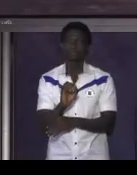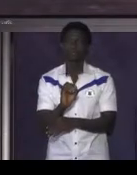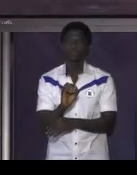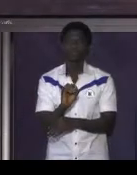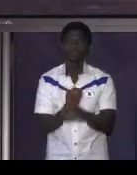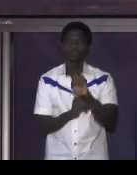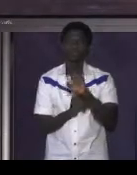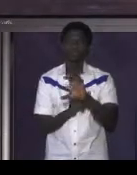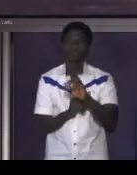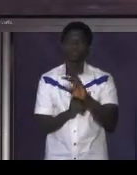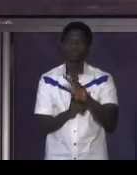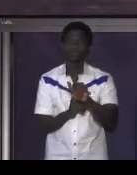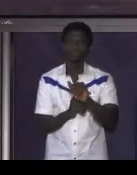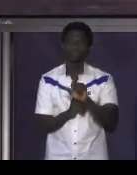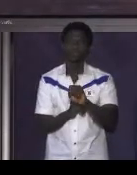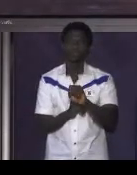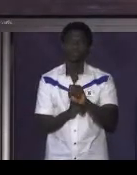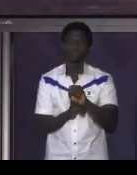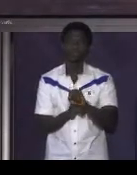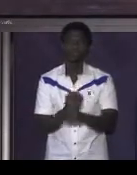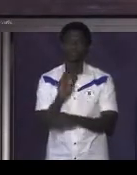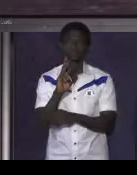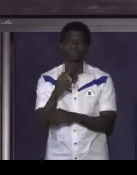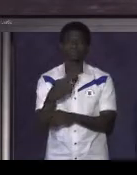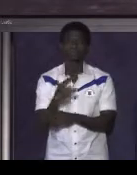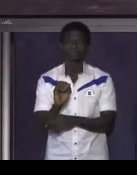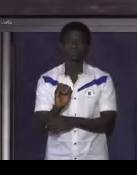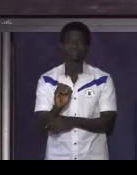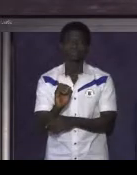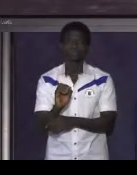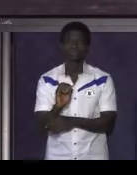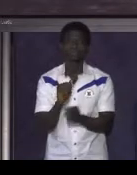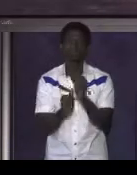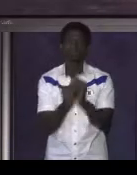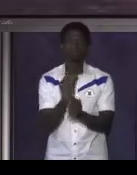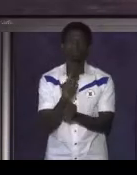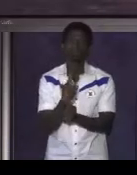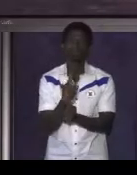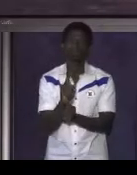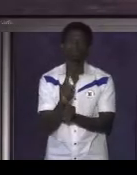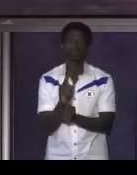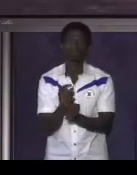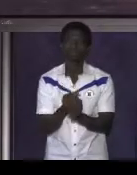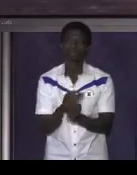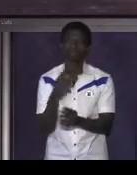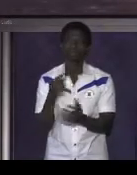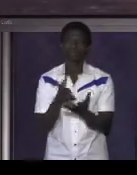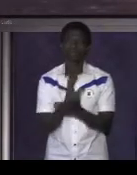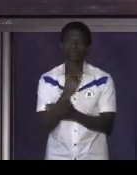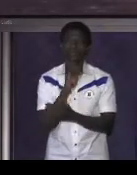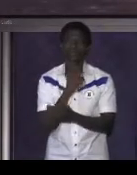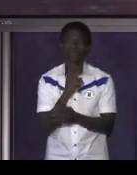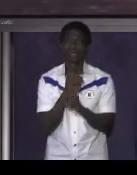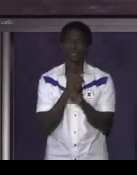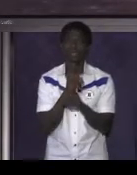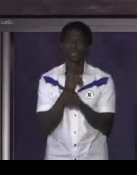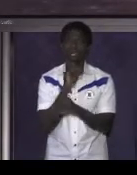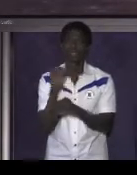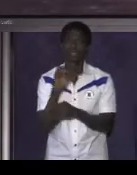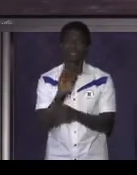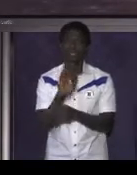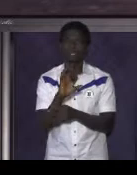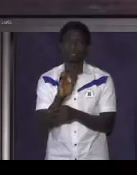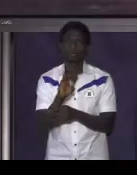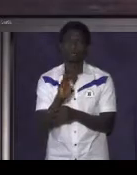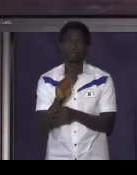C, ECOWAS. D, WHO. Which one? The correct answer is ECOWAS.